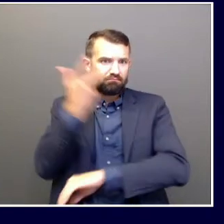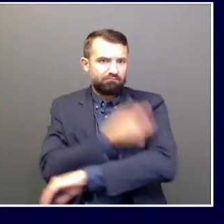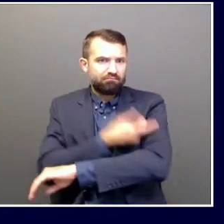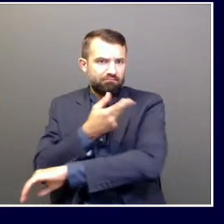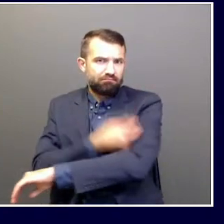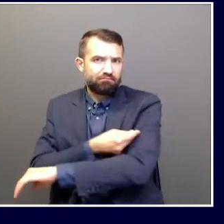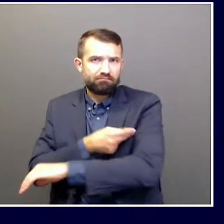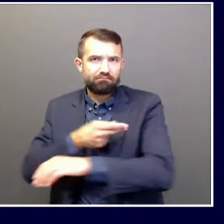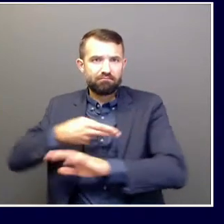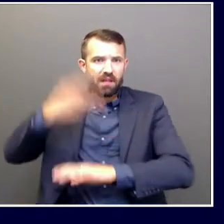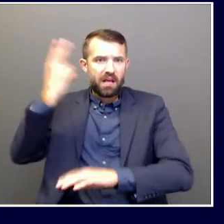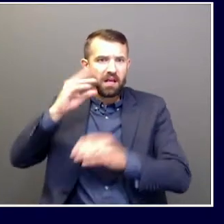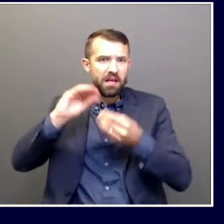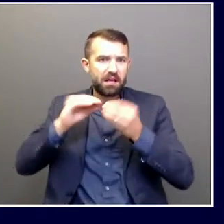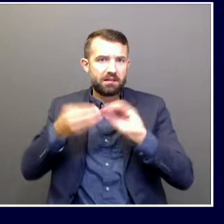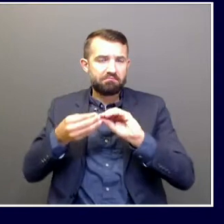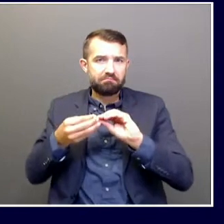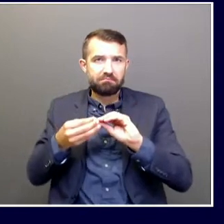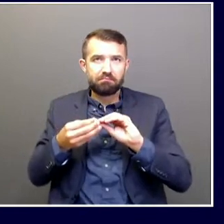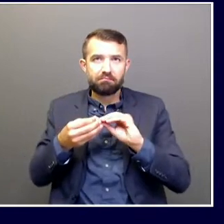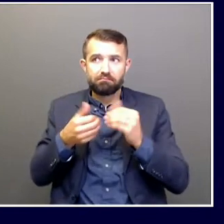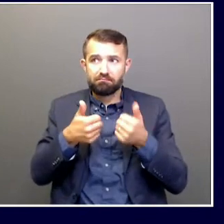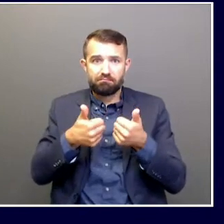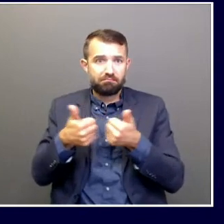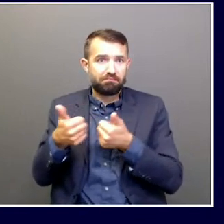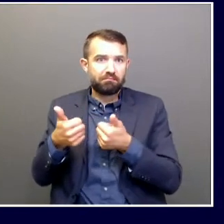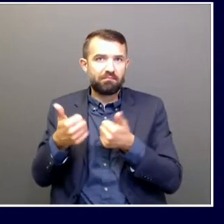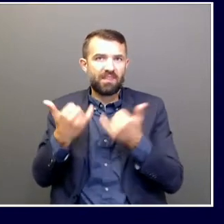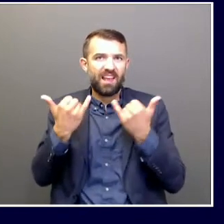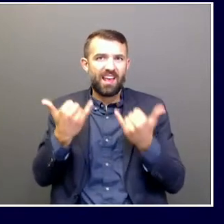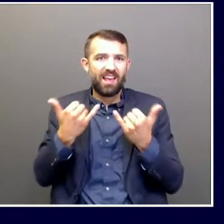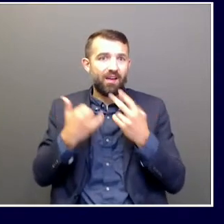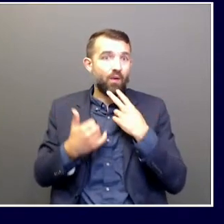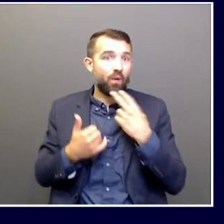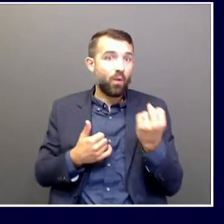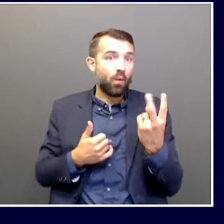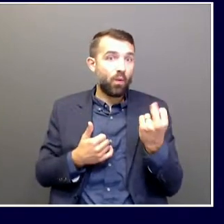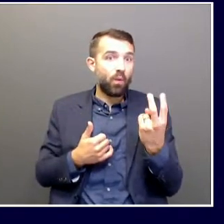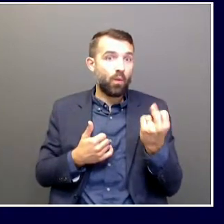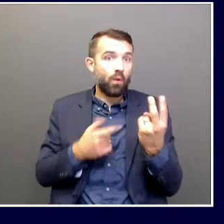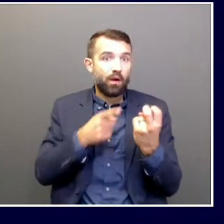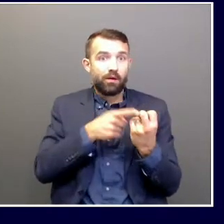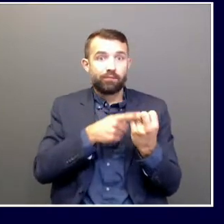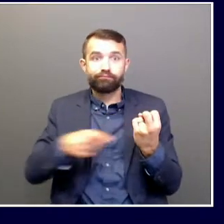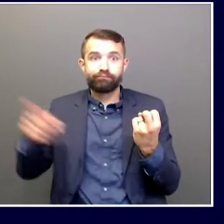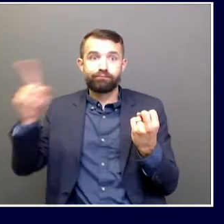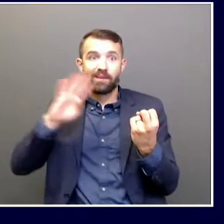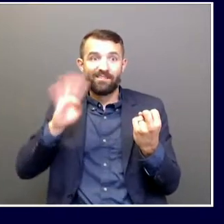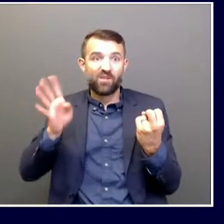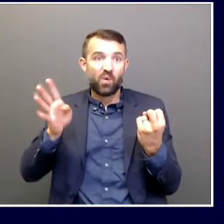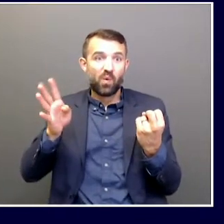12 to 40 and 50-year-olds. They're the ones who probably are under vaccinated, right? And